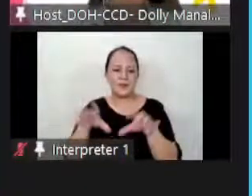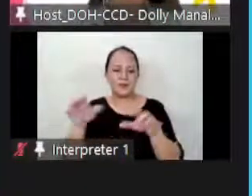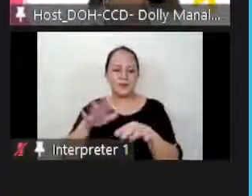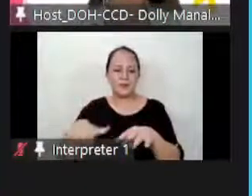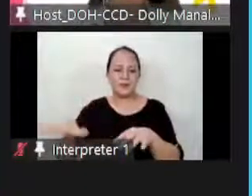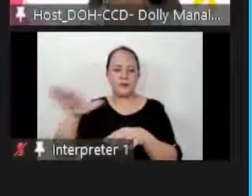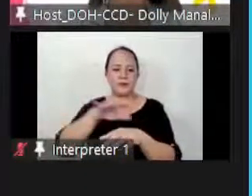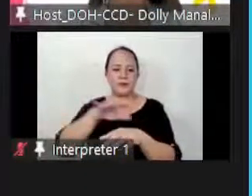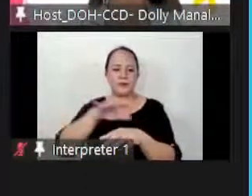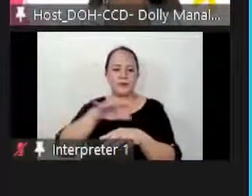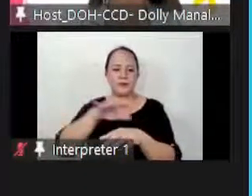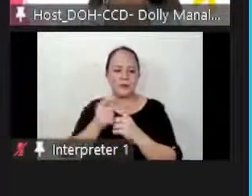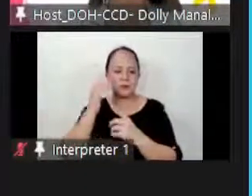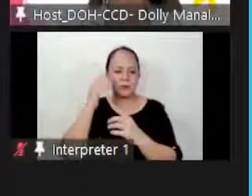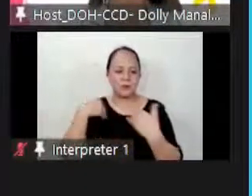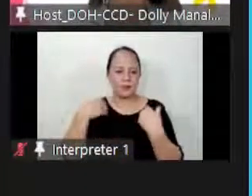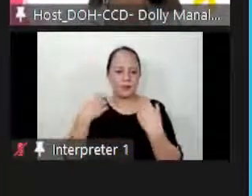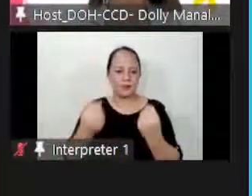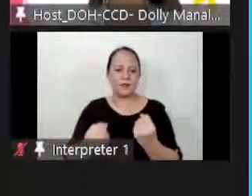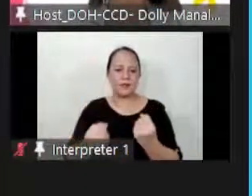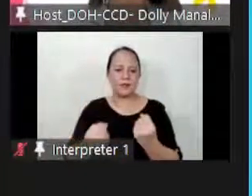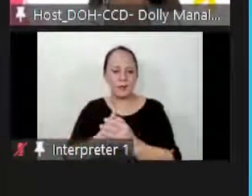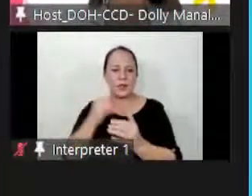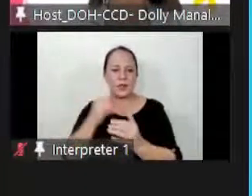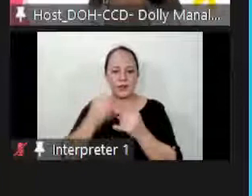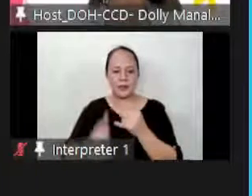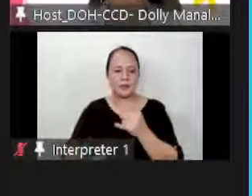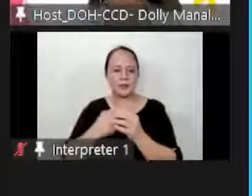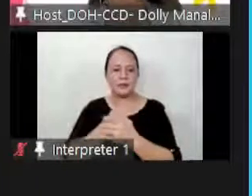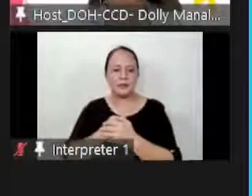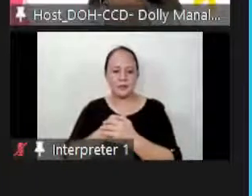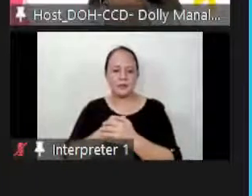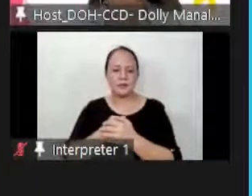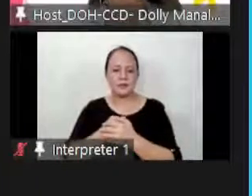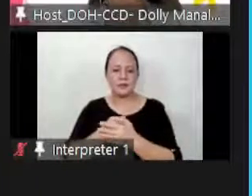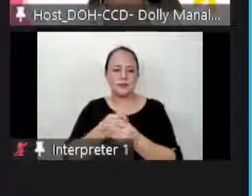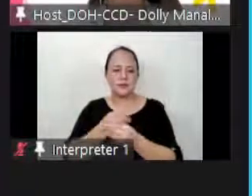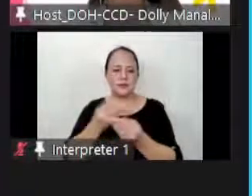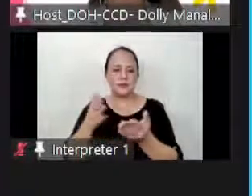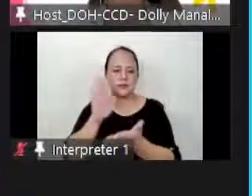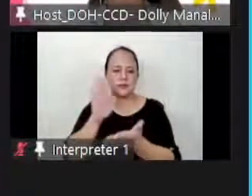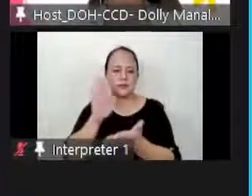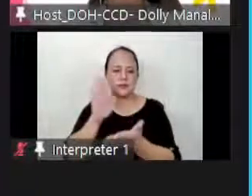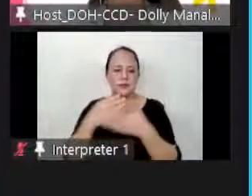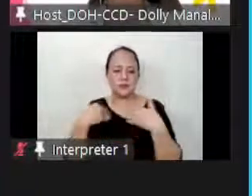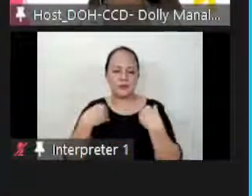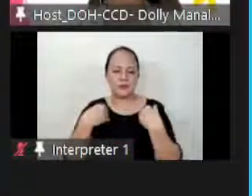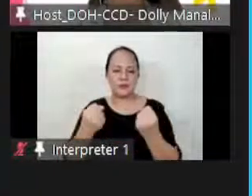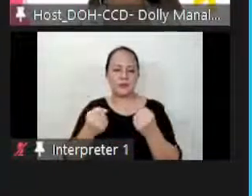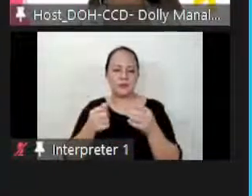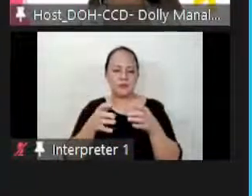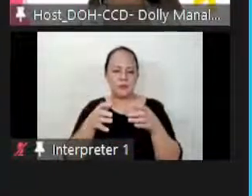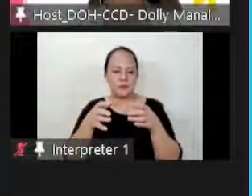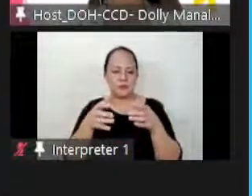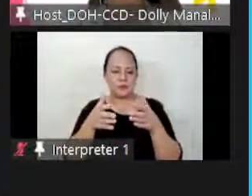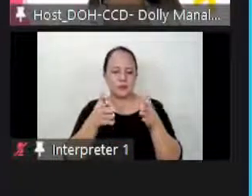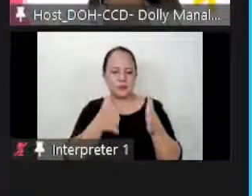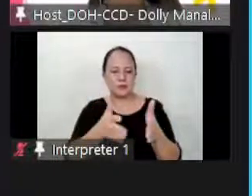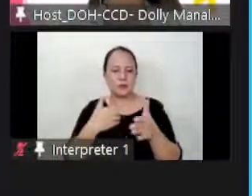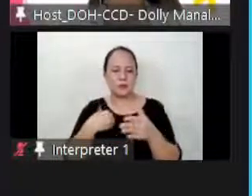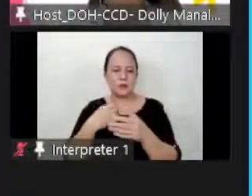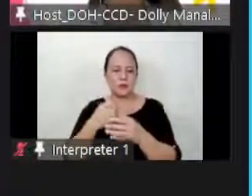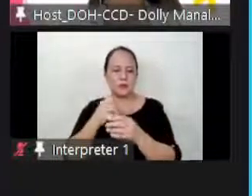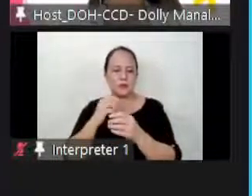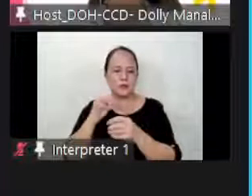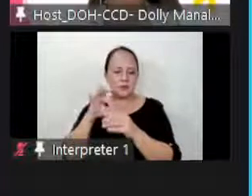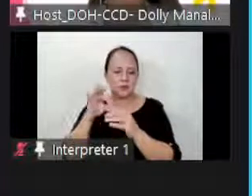social determinants of health, and finally, designating the schools as healthy settings to formulate programs